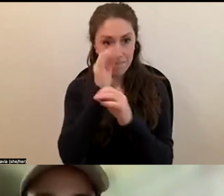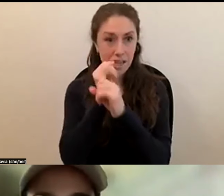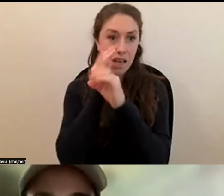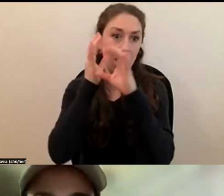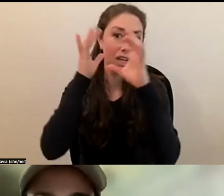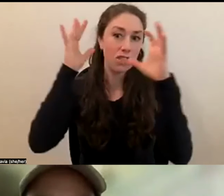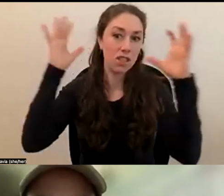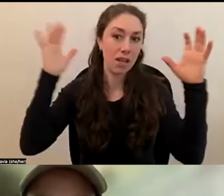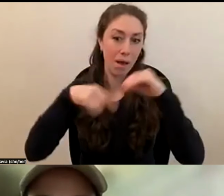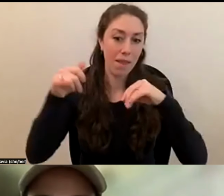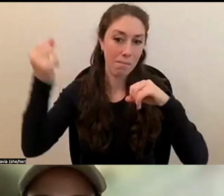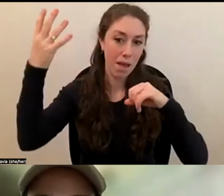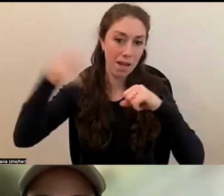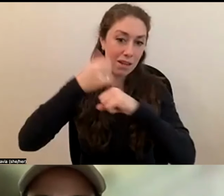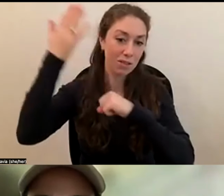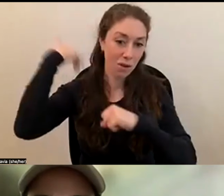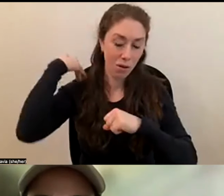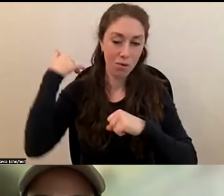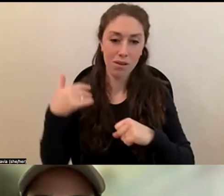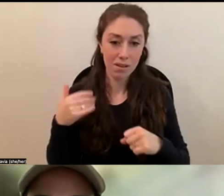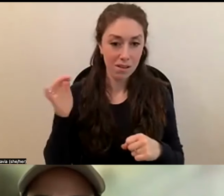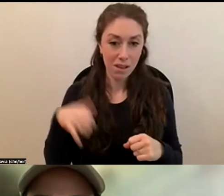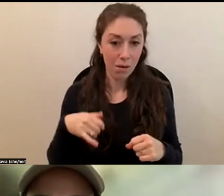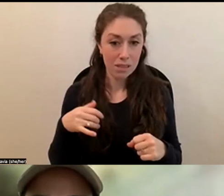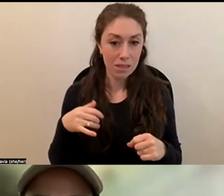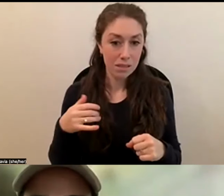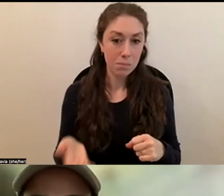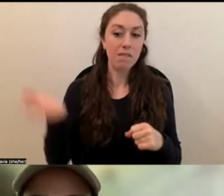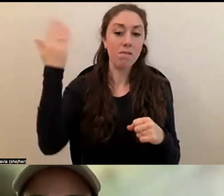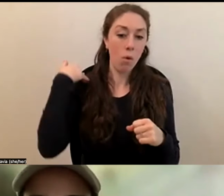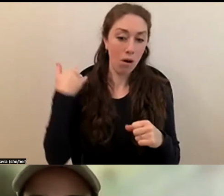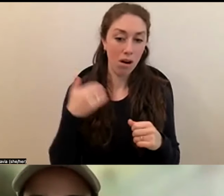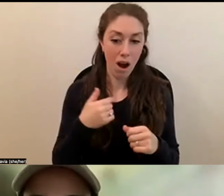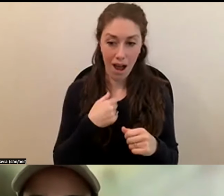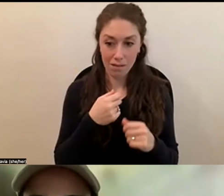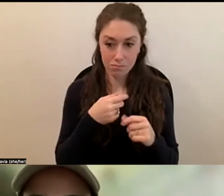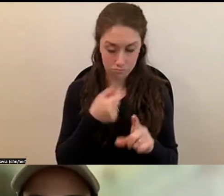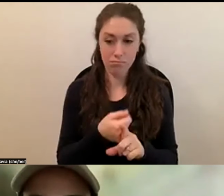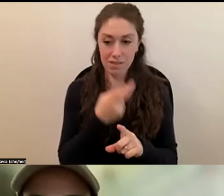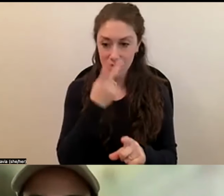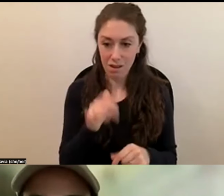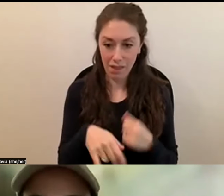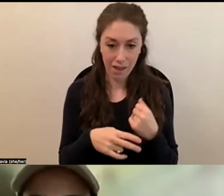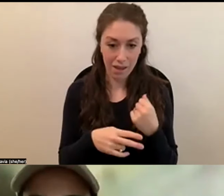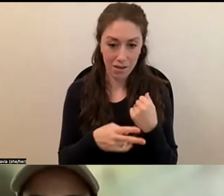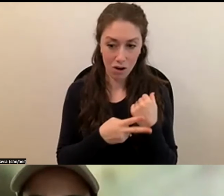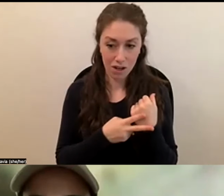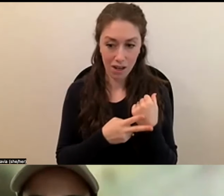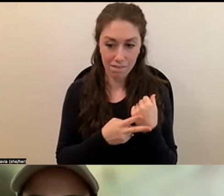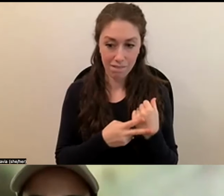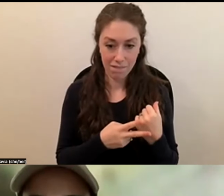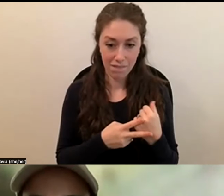ago. It was even before I ran across this archive here, you know, at the newspaper and the TV